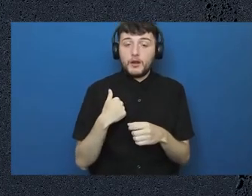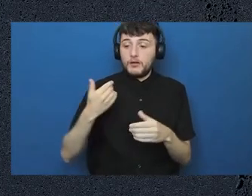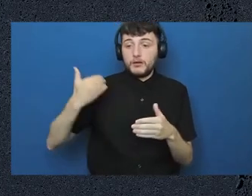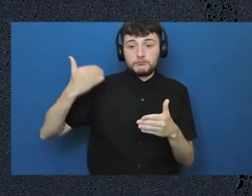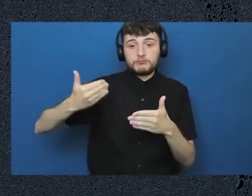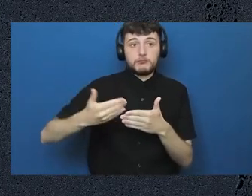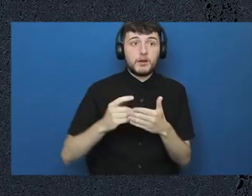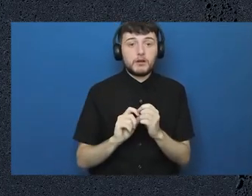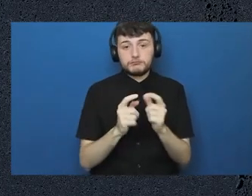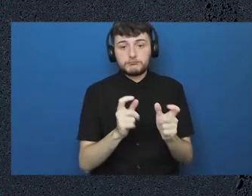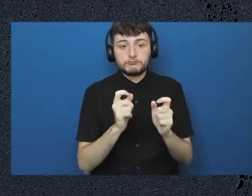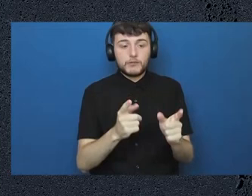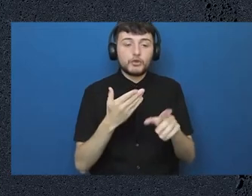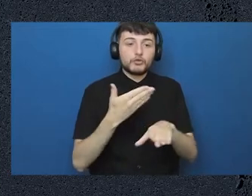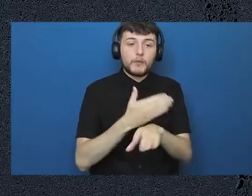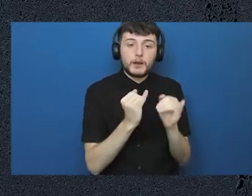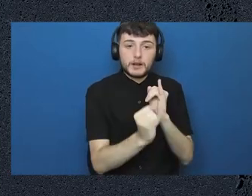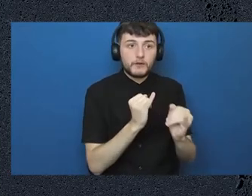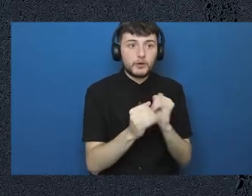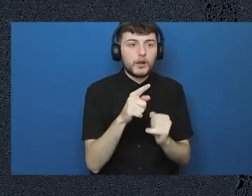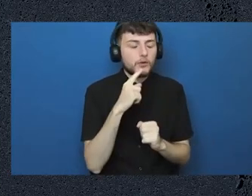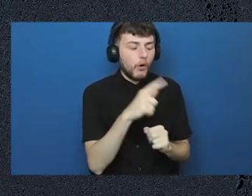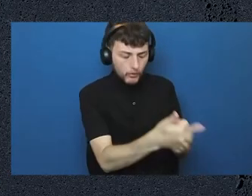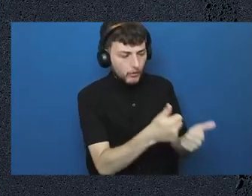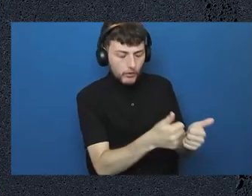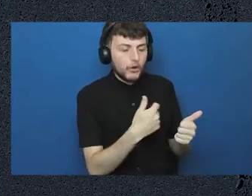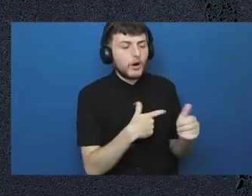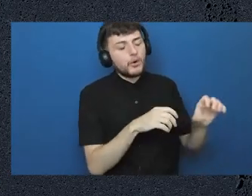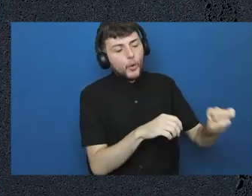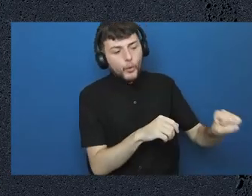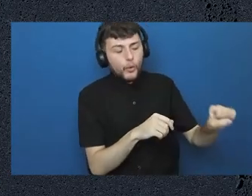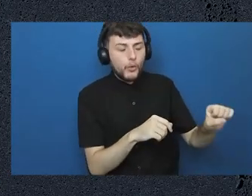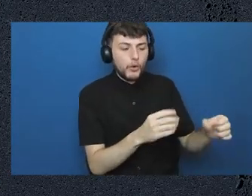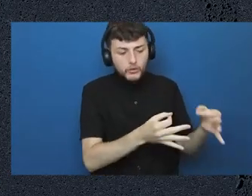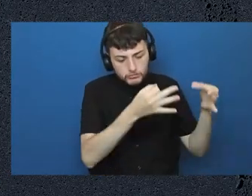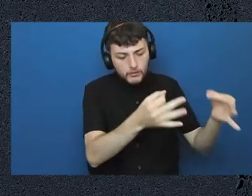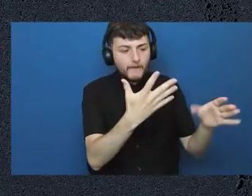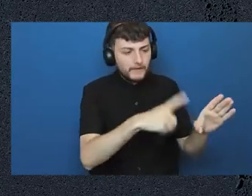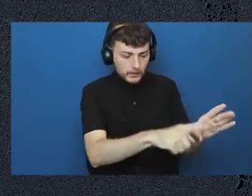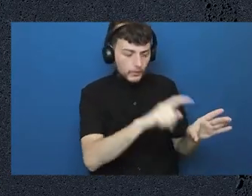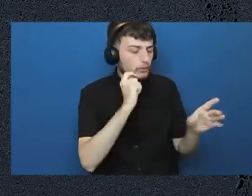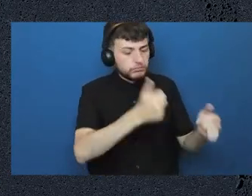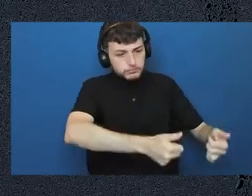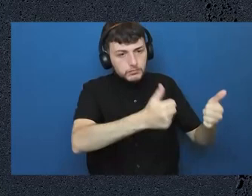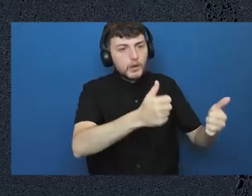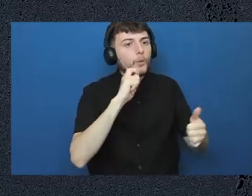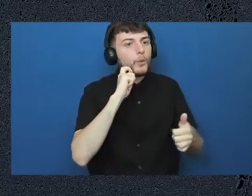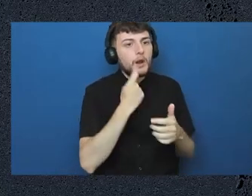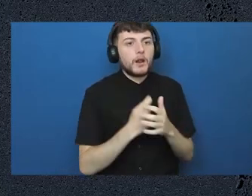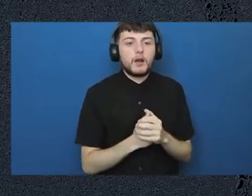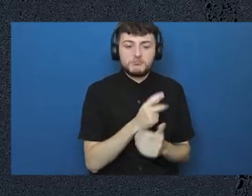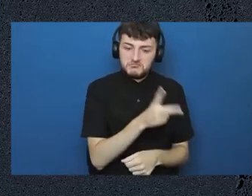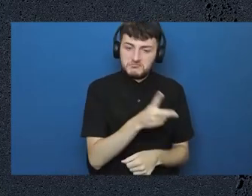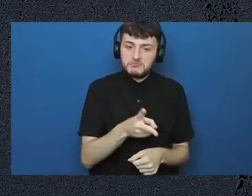got told, you're really great. You'll be really great in about 5 years. Just hold. Cool. Wait. You know, we'll just say this